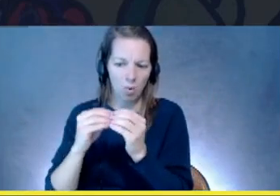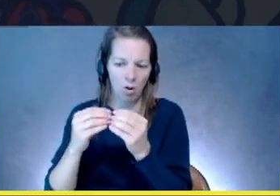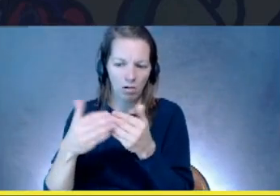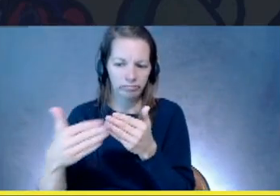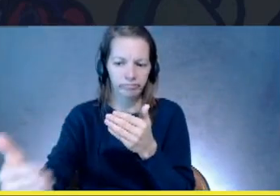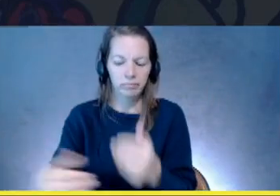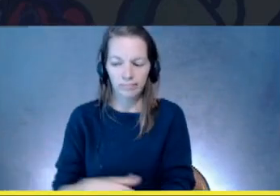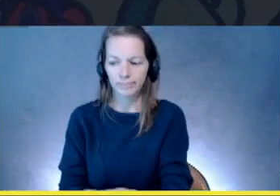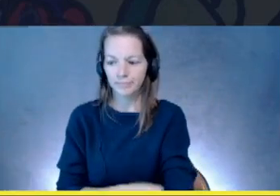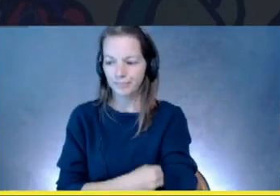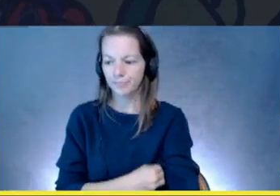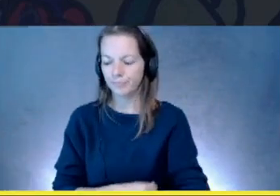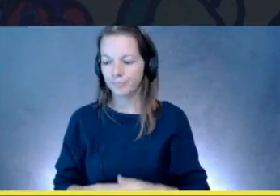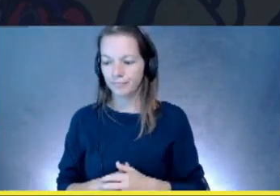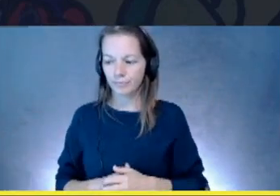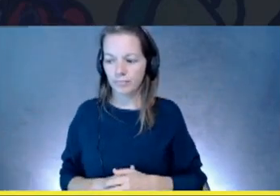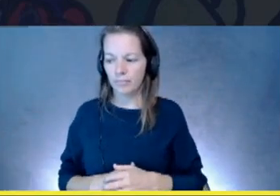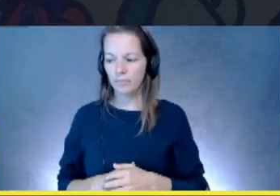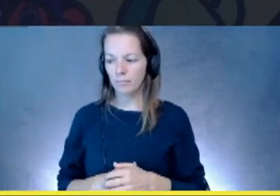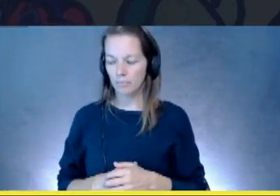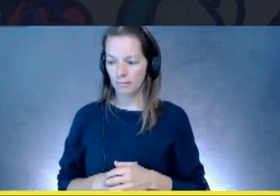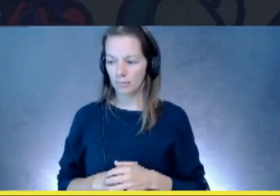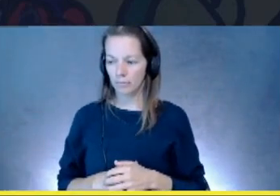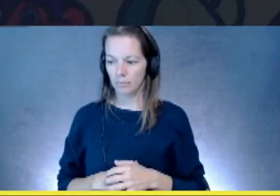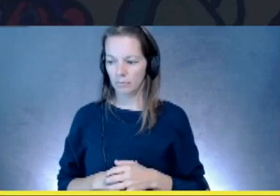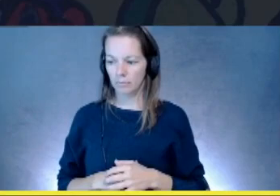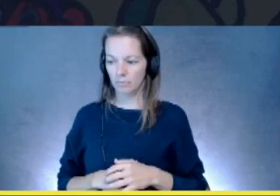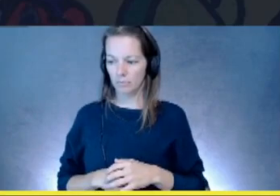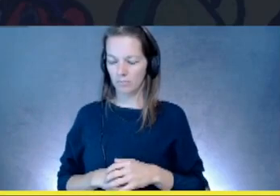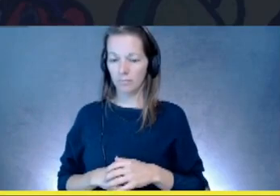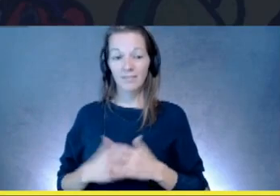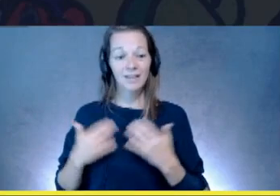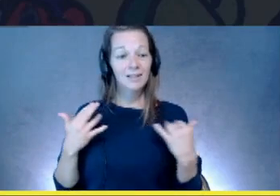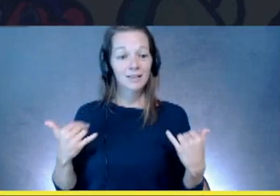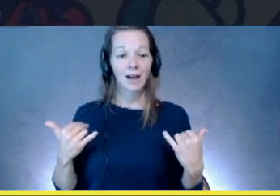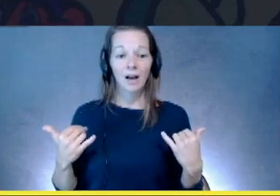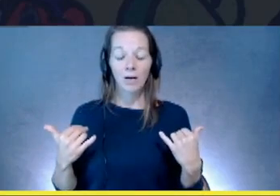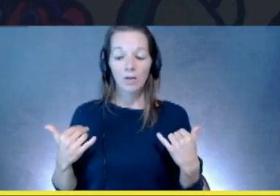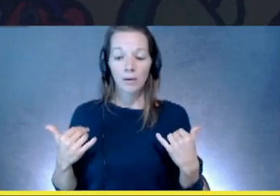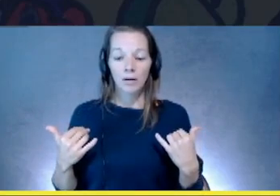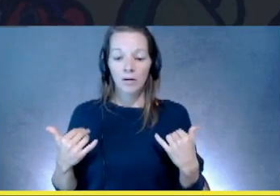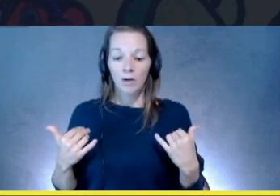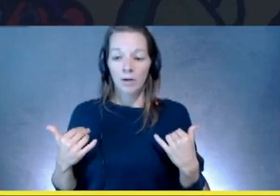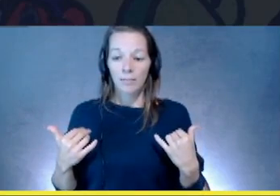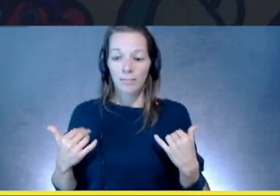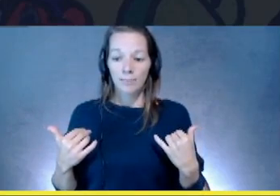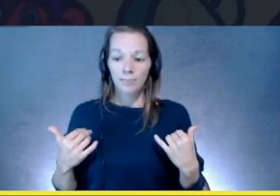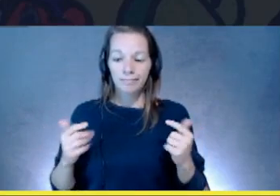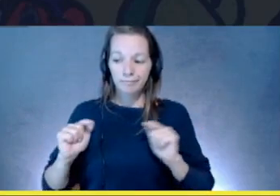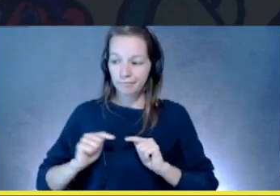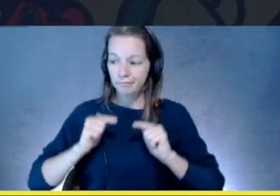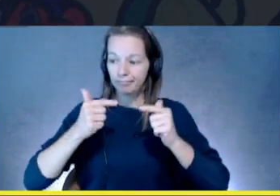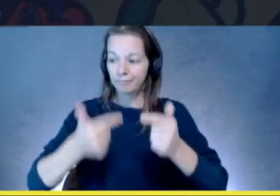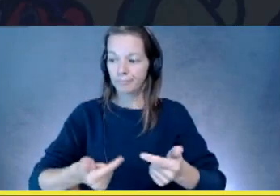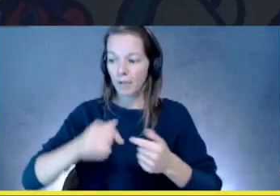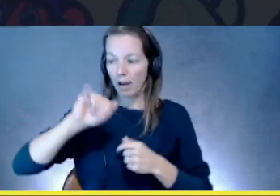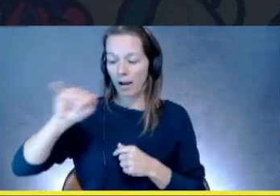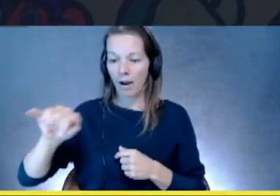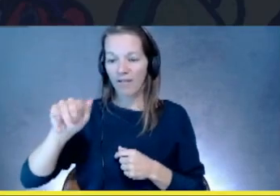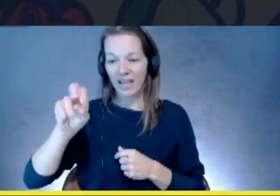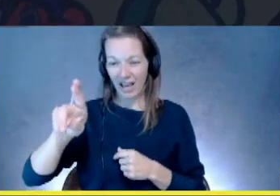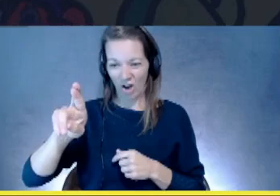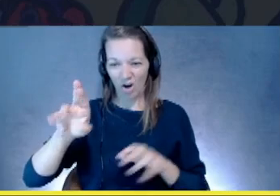afternoon. With that, I'm going to hand the leadership over to Javier Robles, who will be